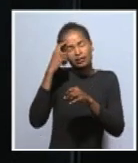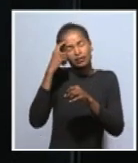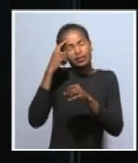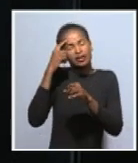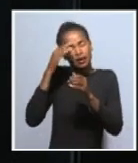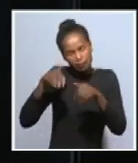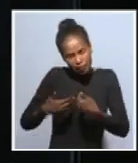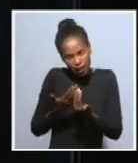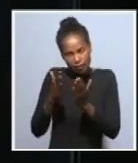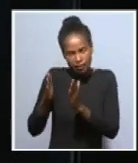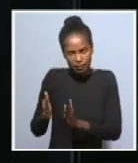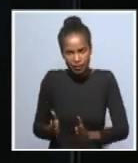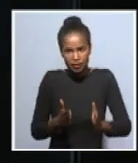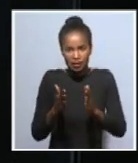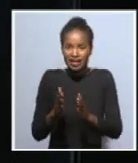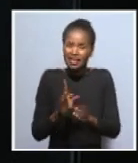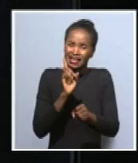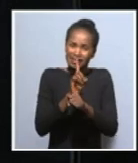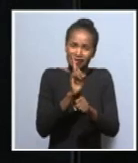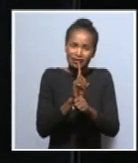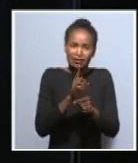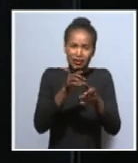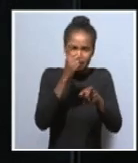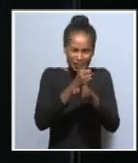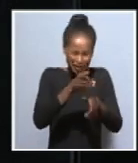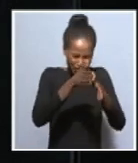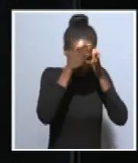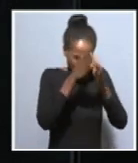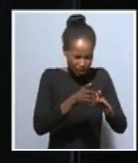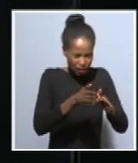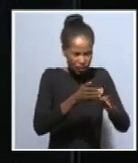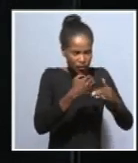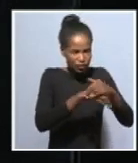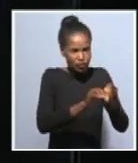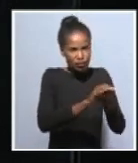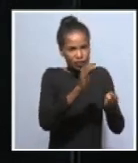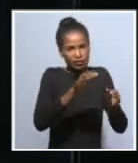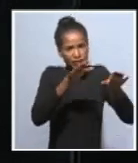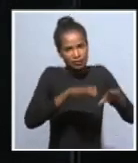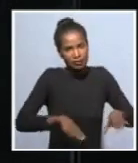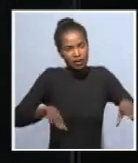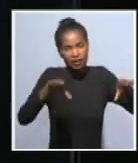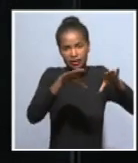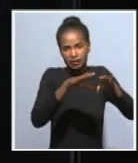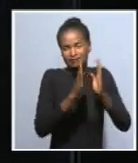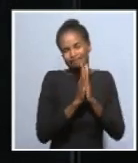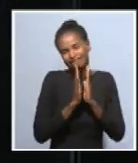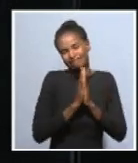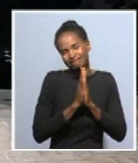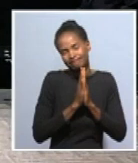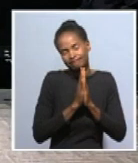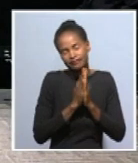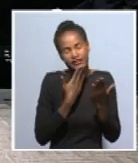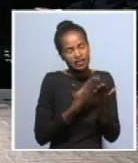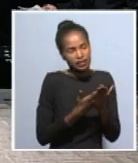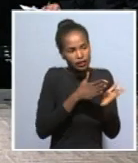And agriculture being one of the priorities, we have to redirect our resources to the priorities. Thank you very